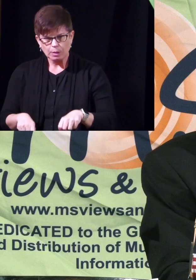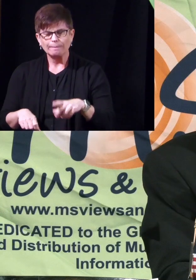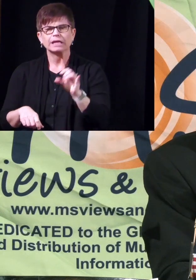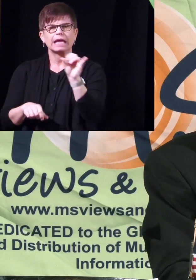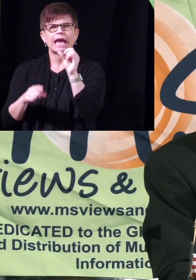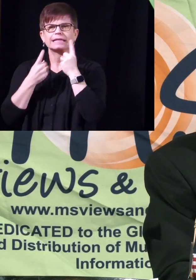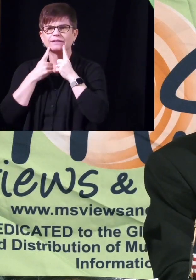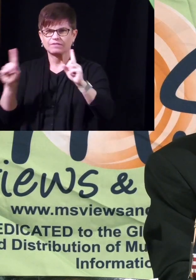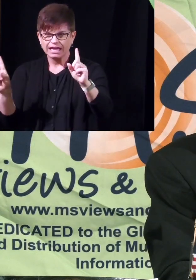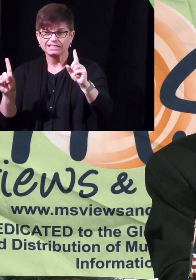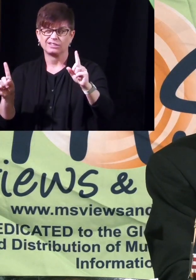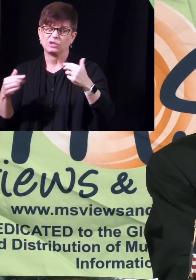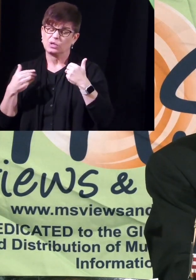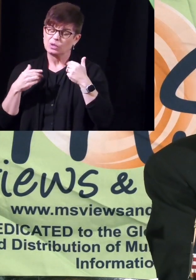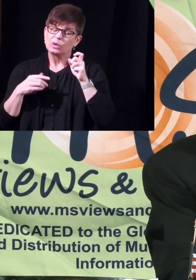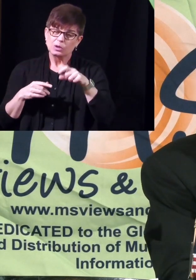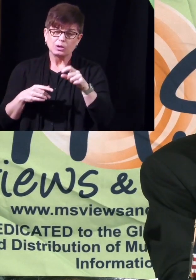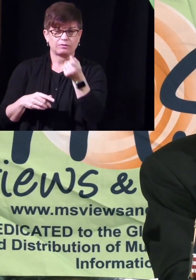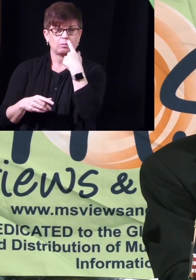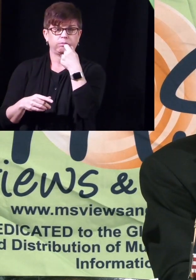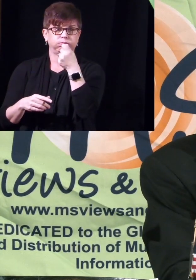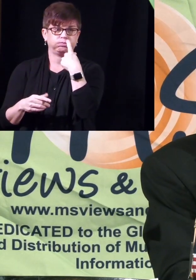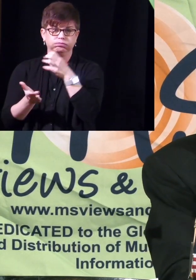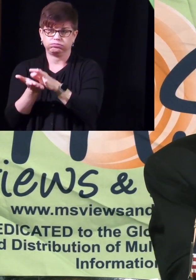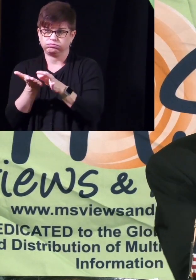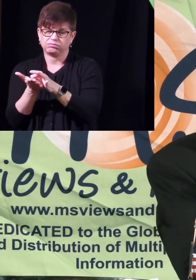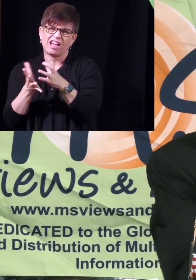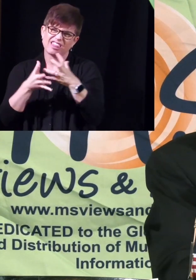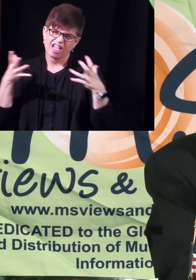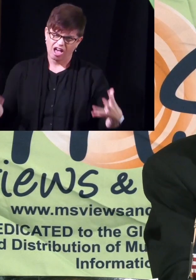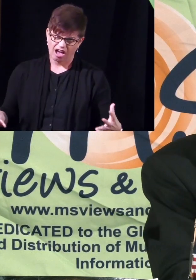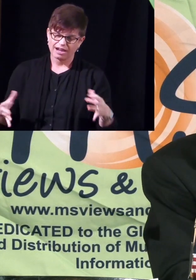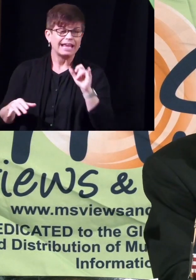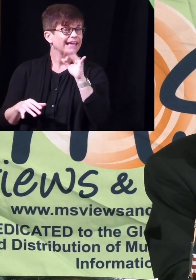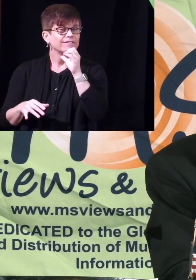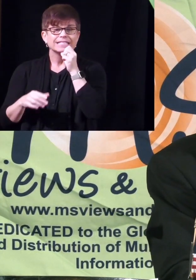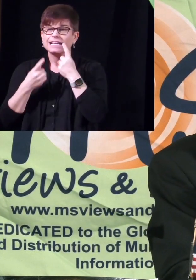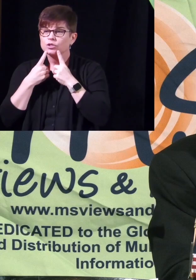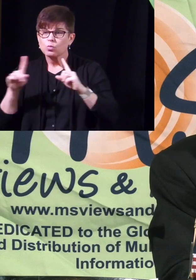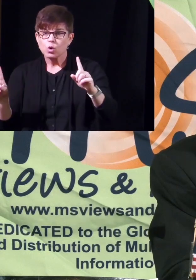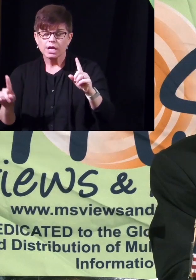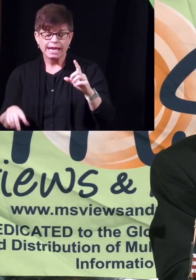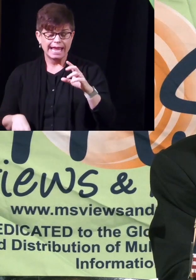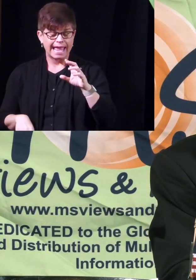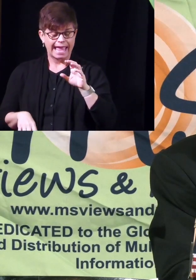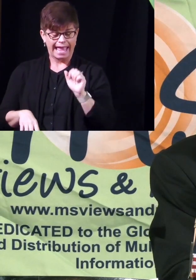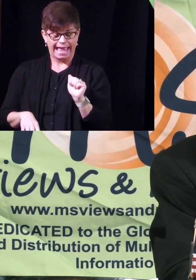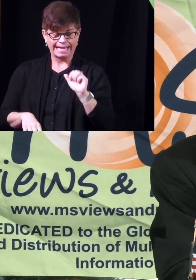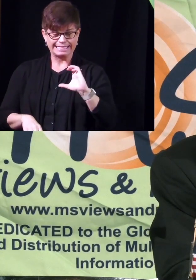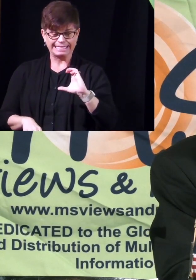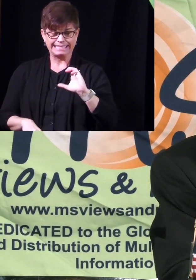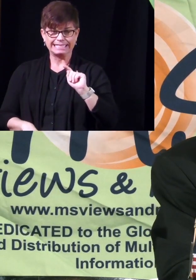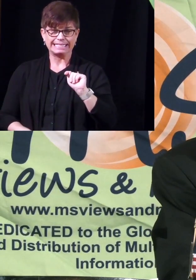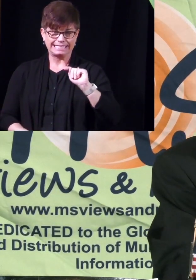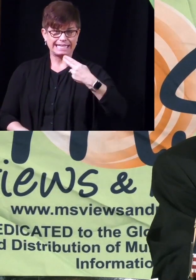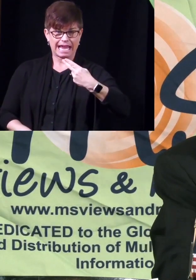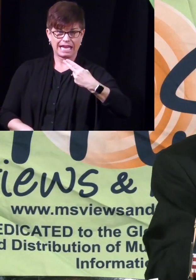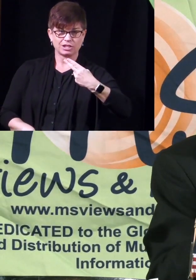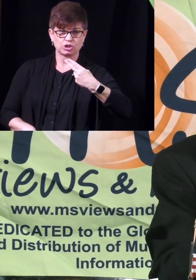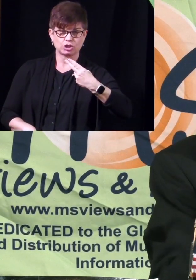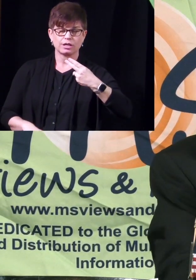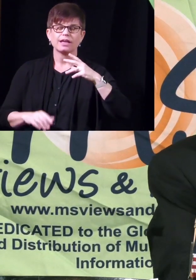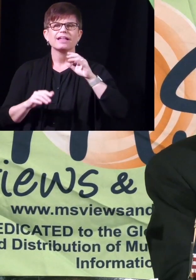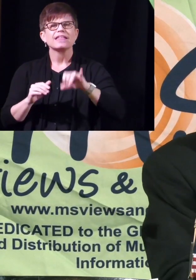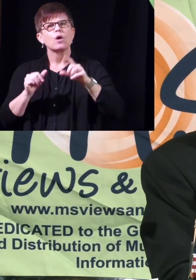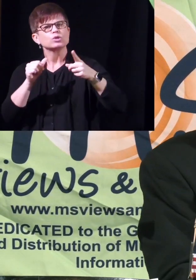you just have to take a lot of tablets. If you can't get steroid, it doesn't work, we have Acthar, ACTH. ACTH was actually the very